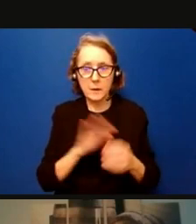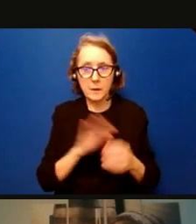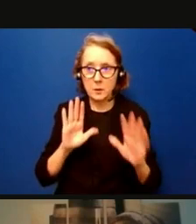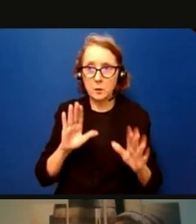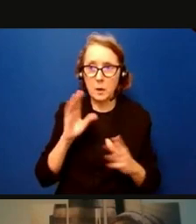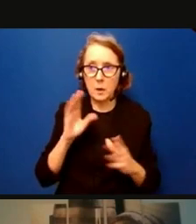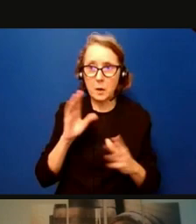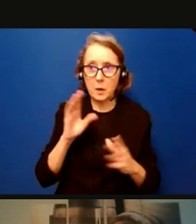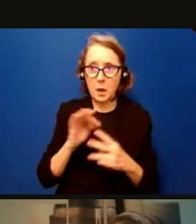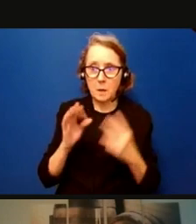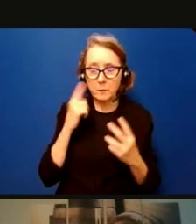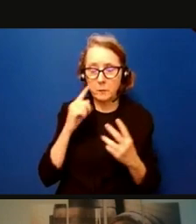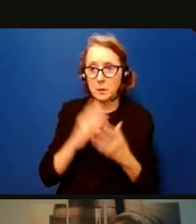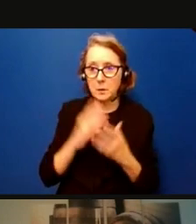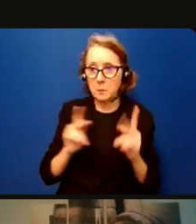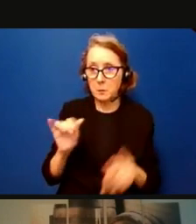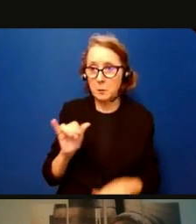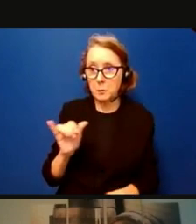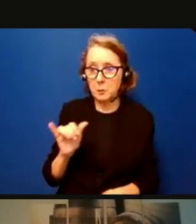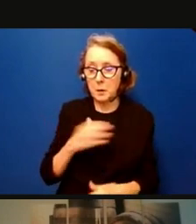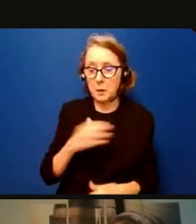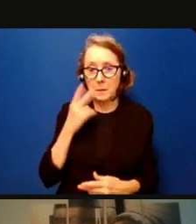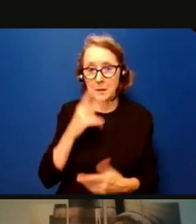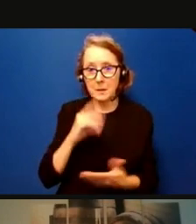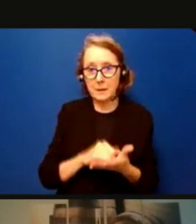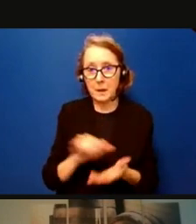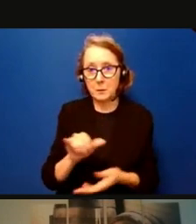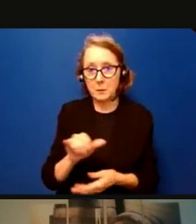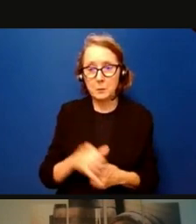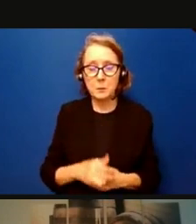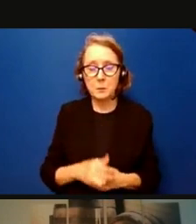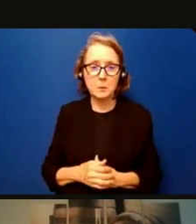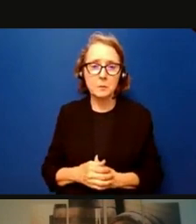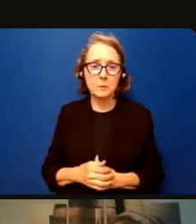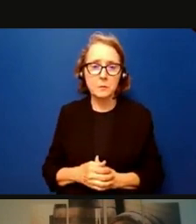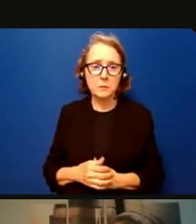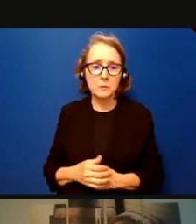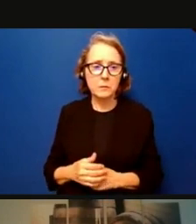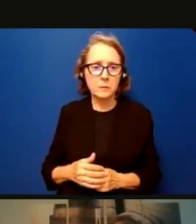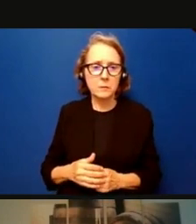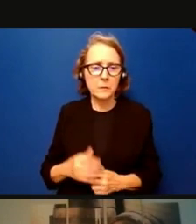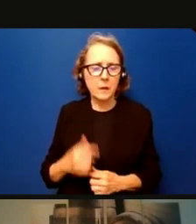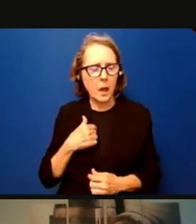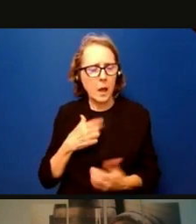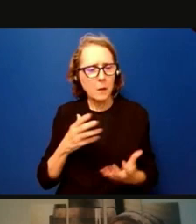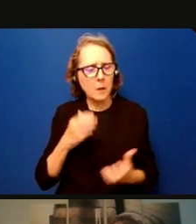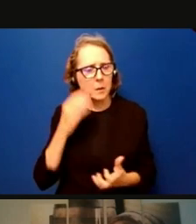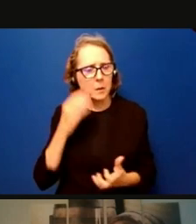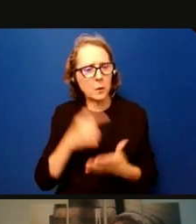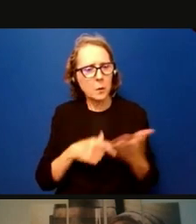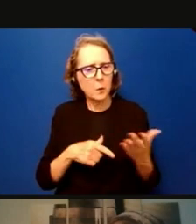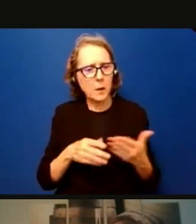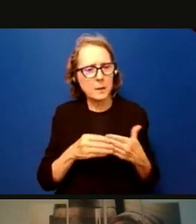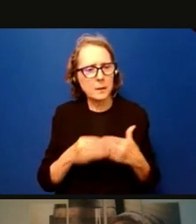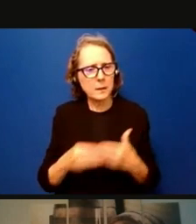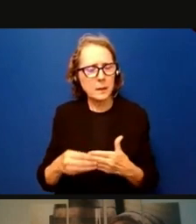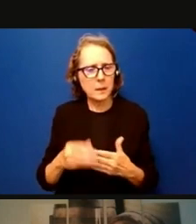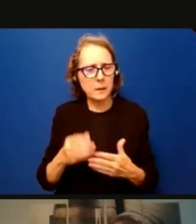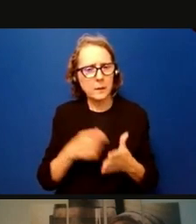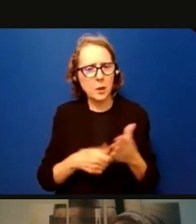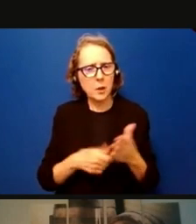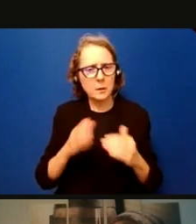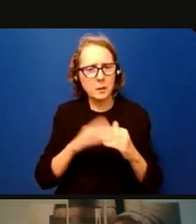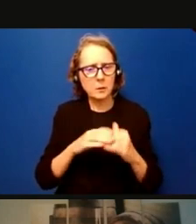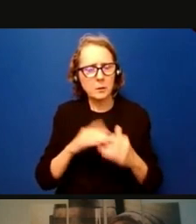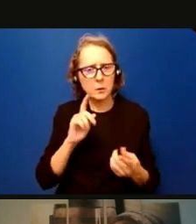option for some folks as well. I'm really glad to see that as an option. Mr. Zink, I was curious, what is driving the cost increase